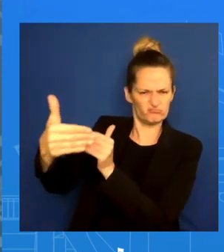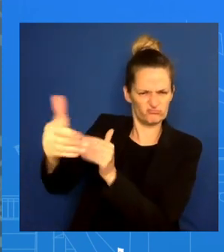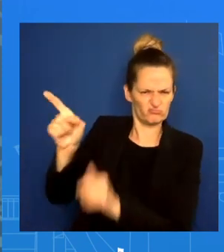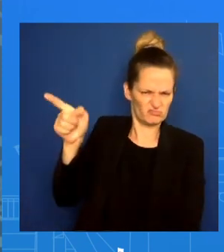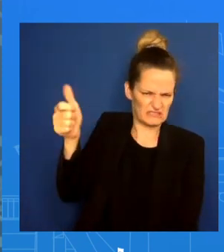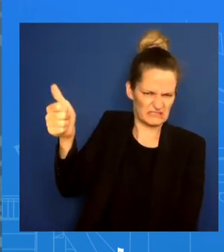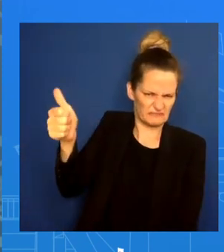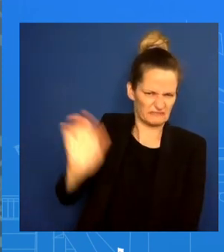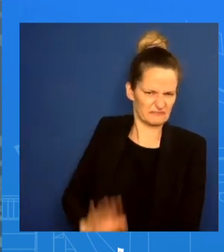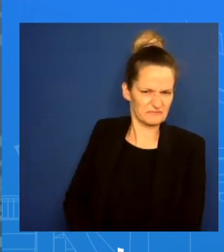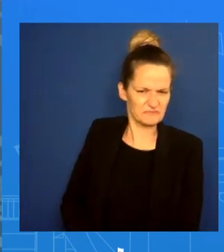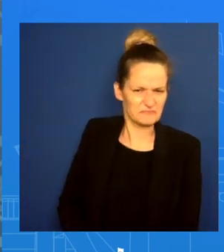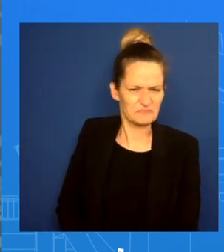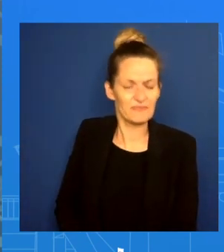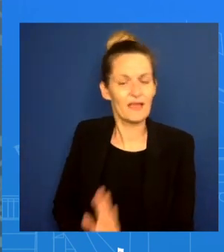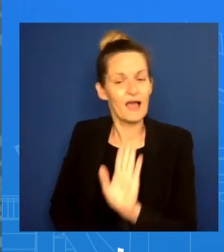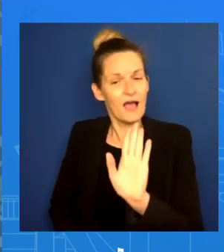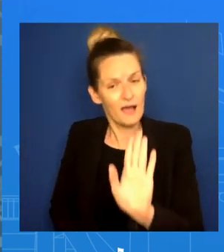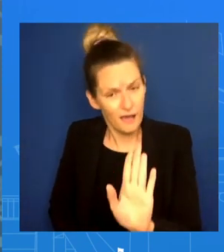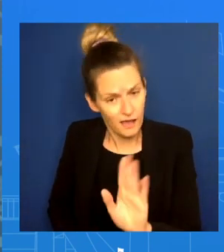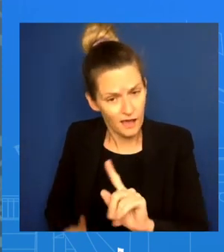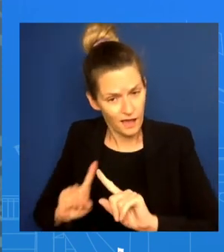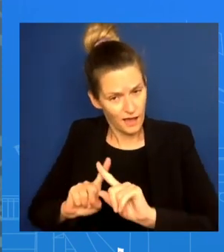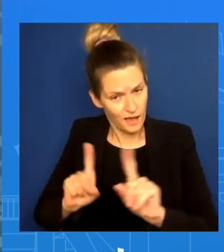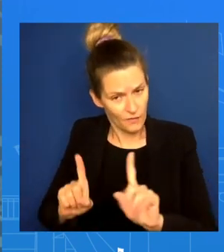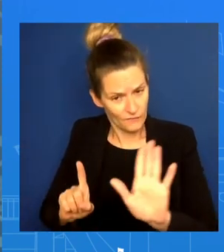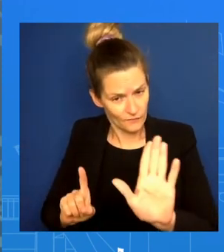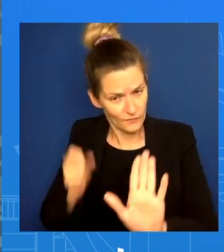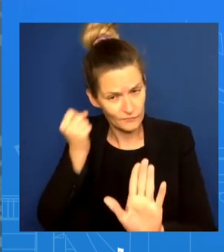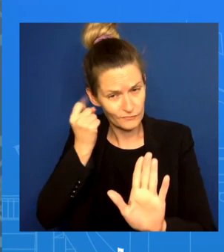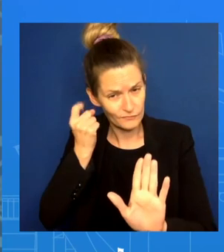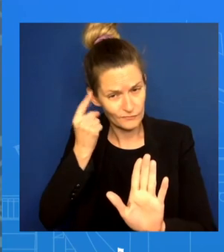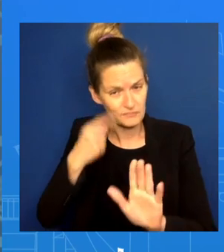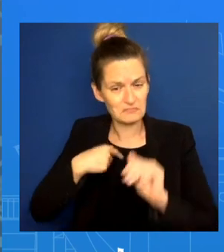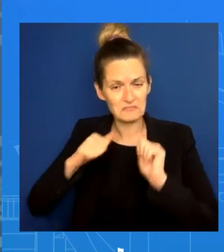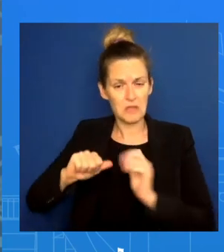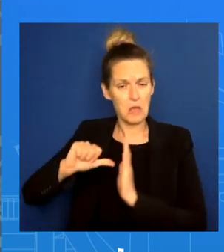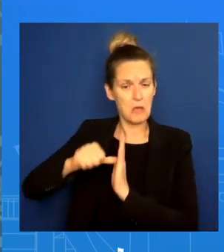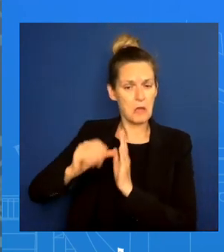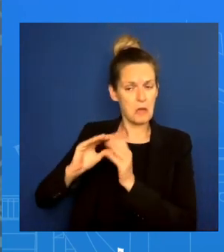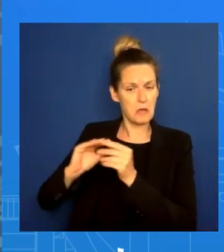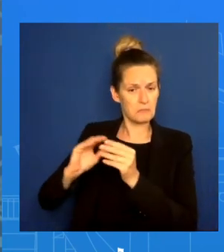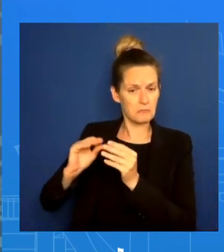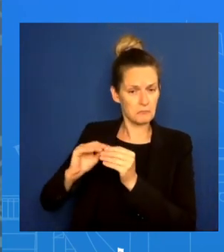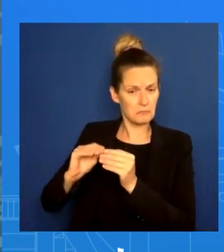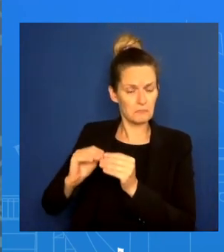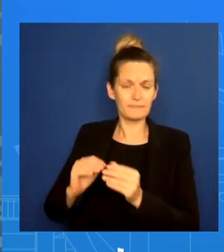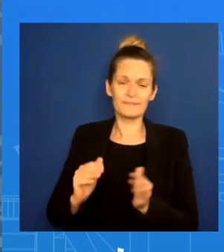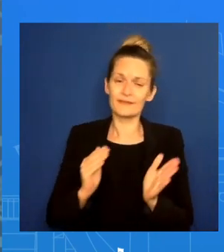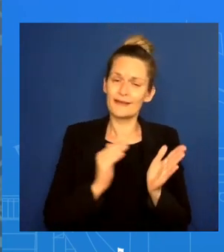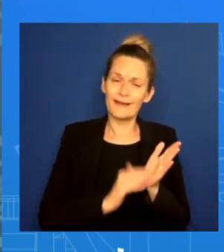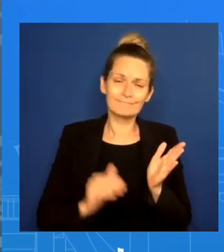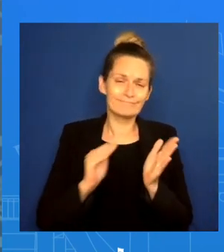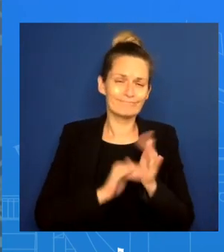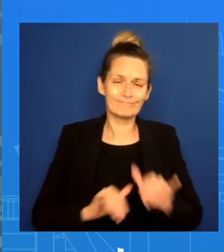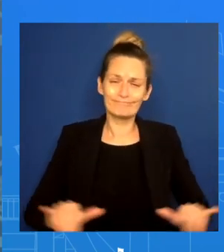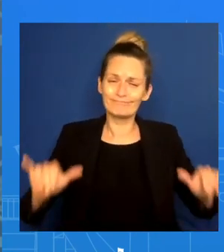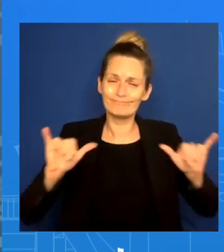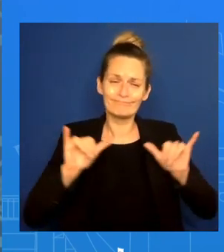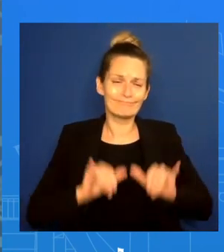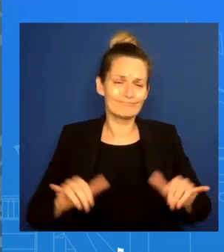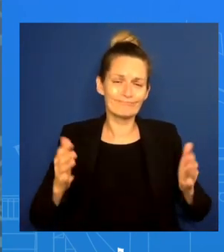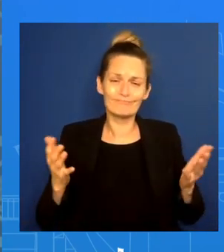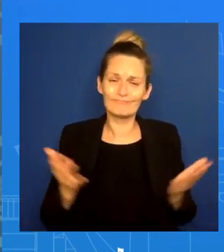it's routine for us to, when she travels overseas, to provide her facts and analysis, context,